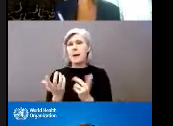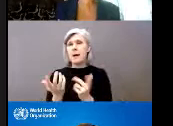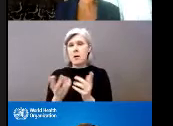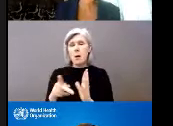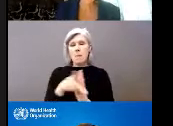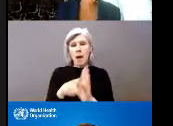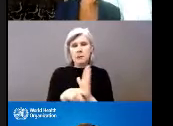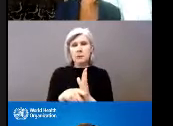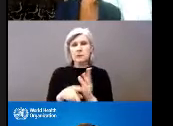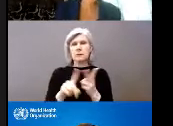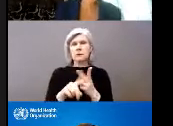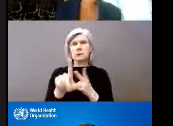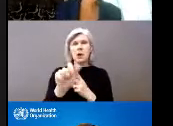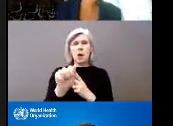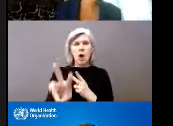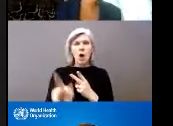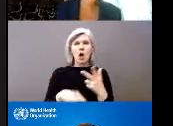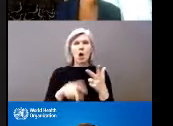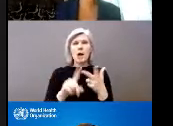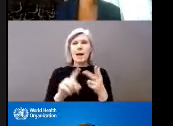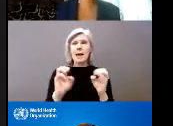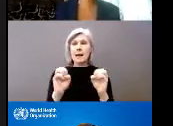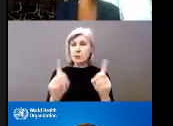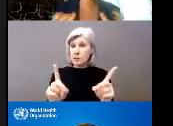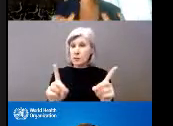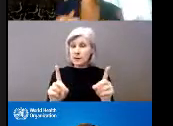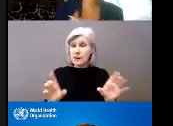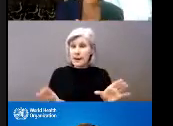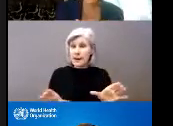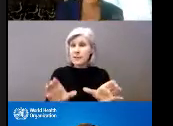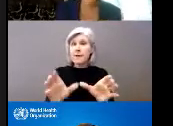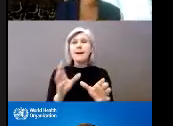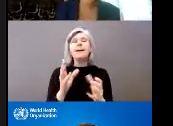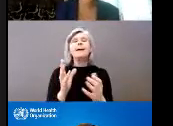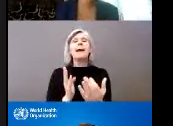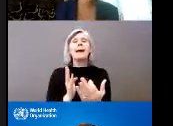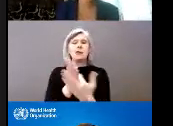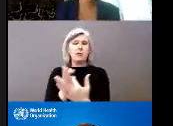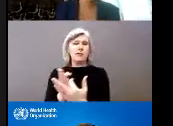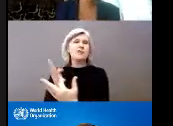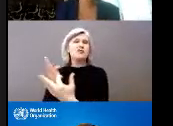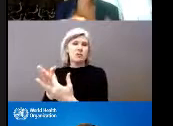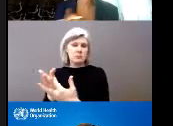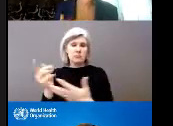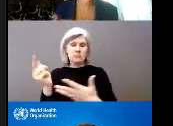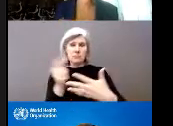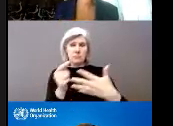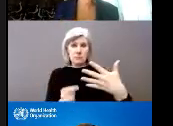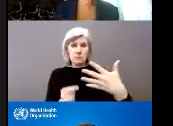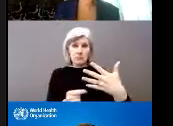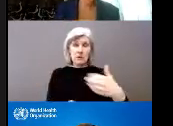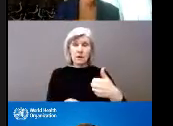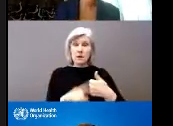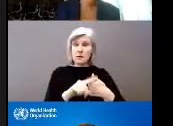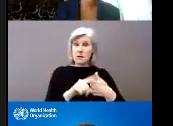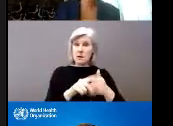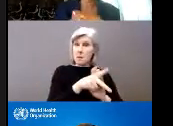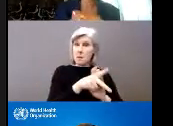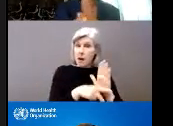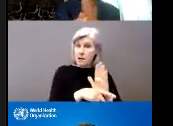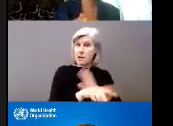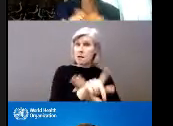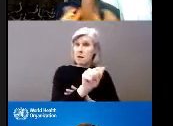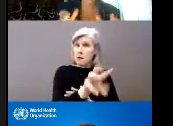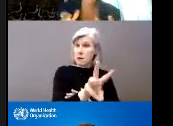activities, and intergenerational interventions. We know that policy and law can address discrimination and inequality on